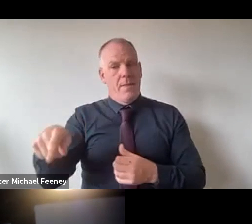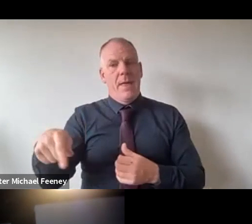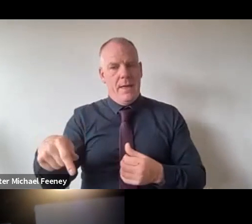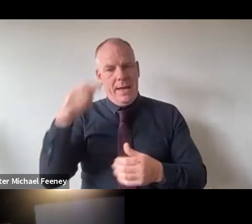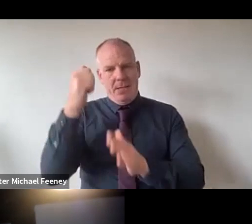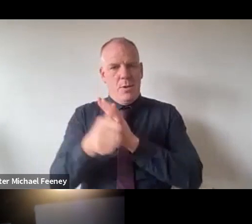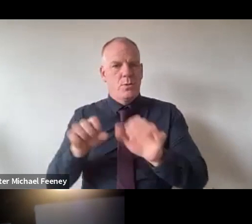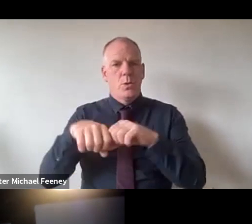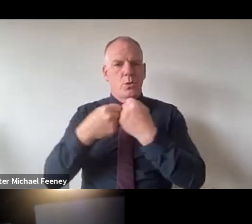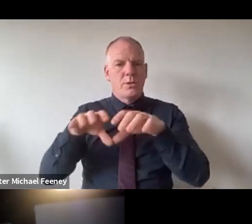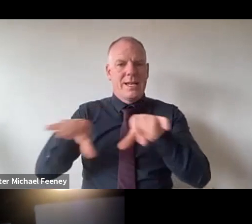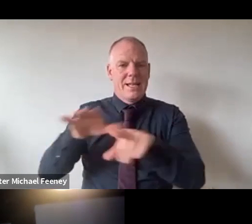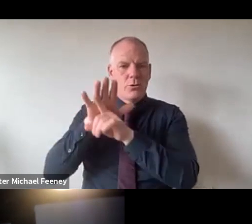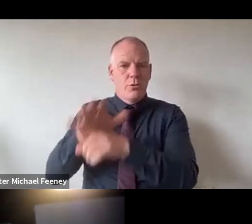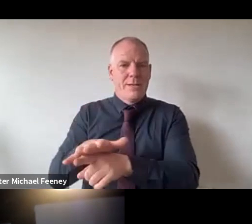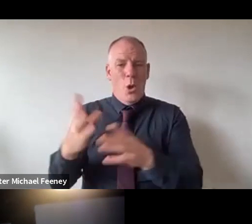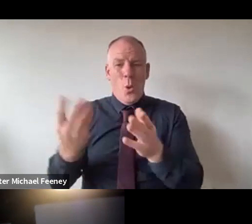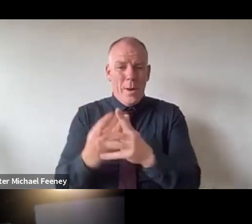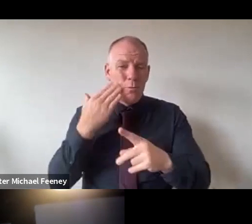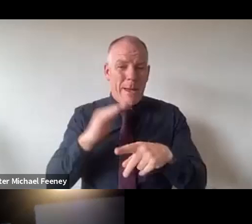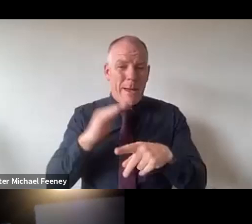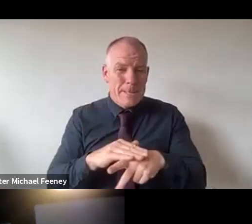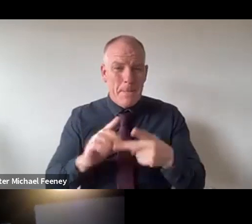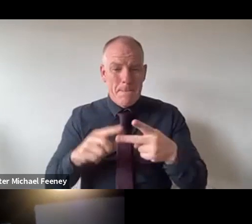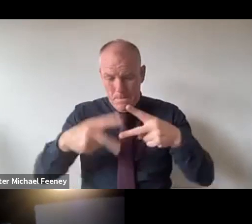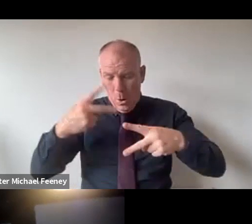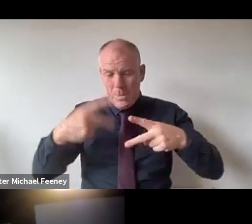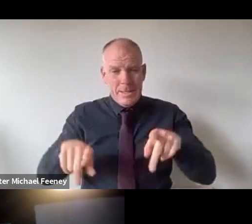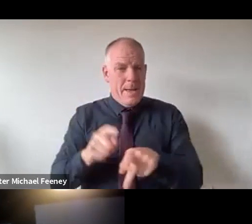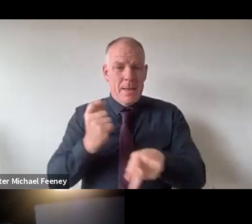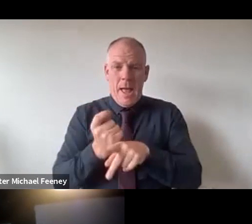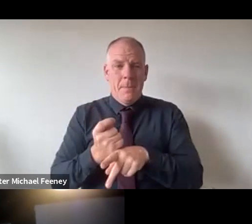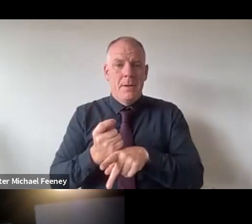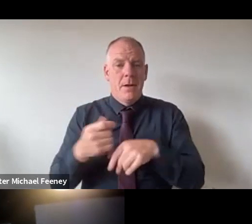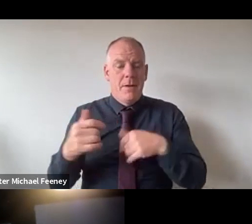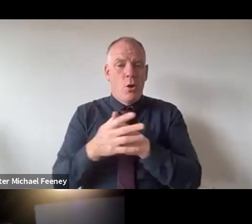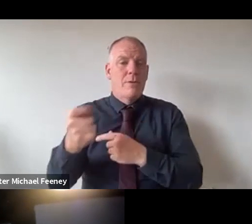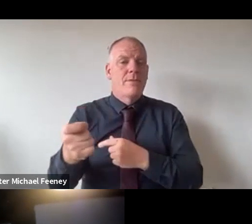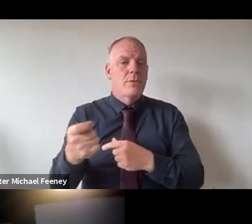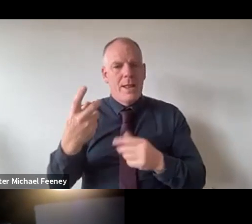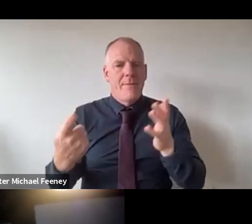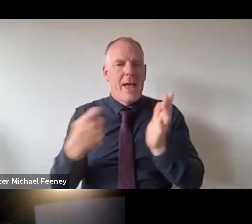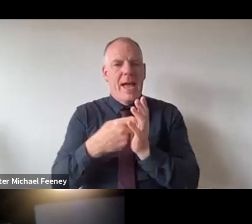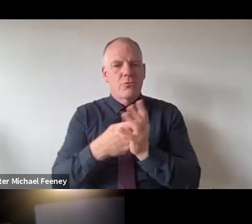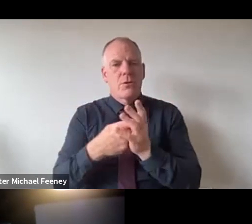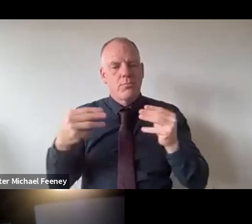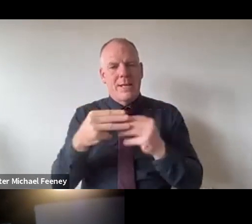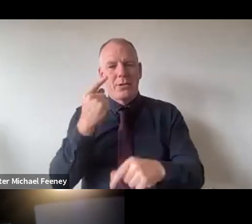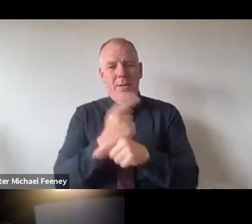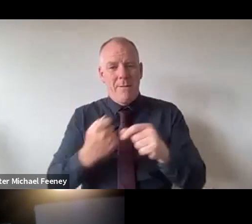class discrimination on top of race discrimination as well, the most. So it is going to provide further protections for the grounds that's already